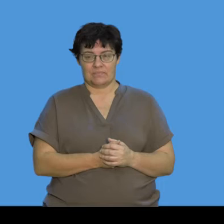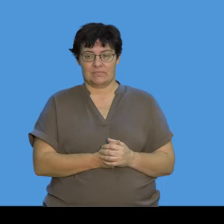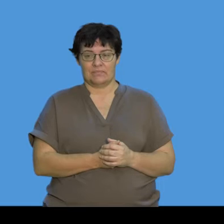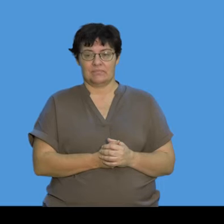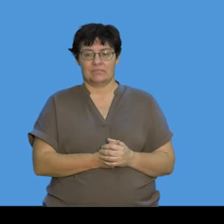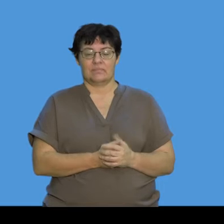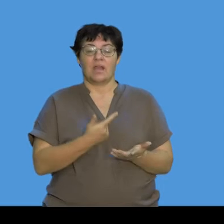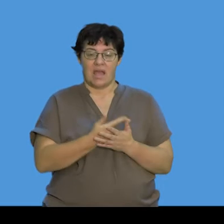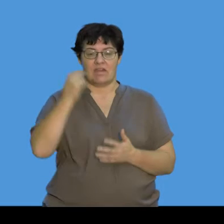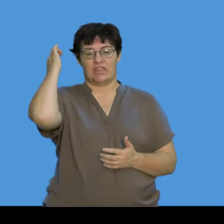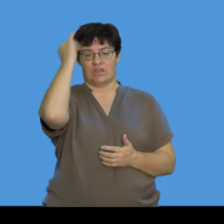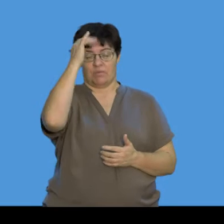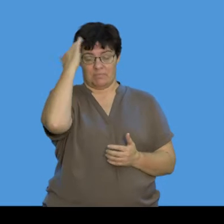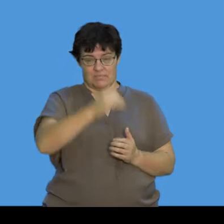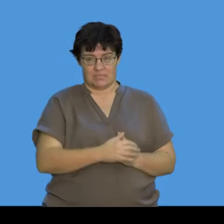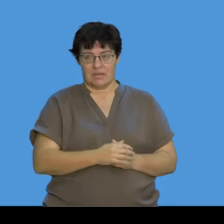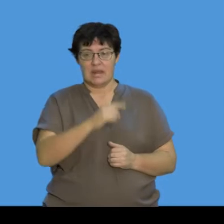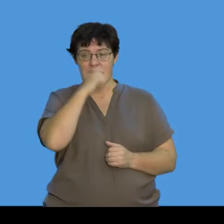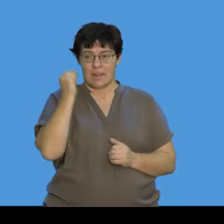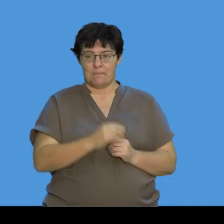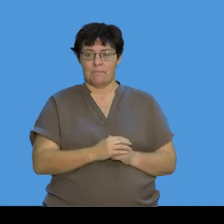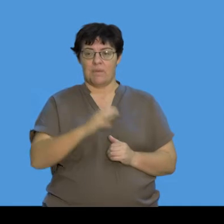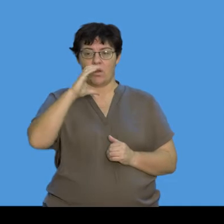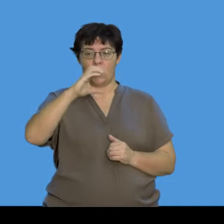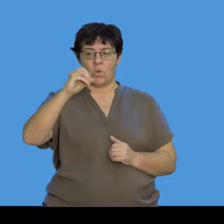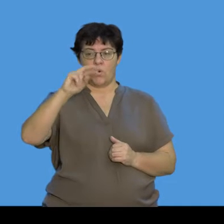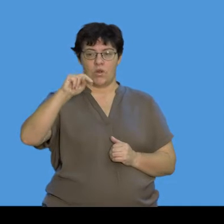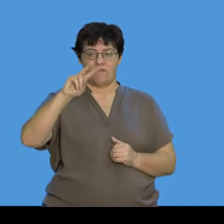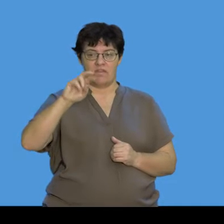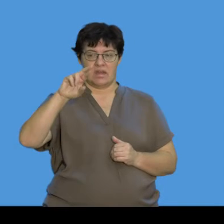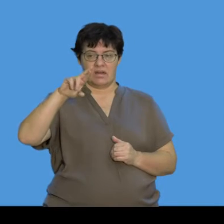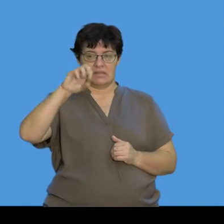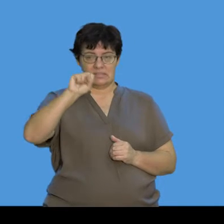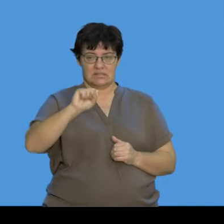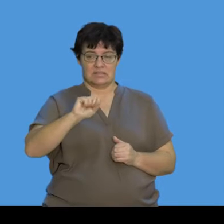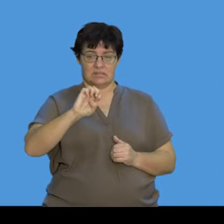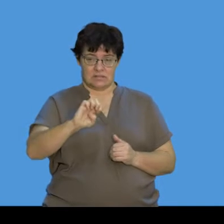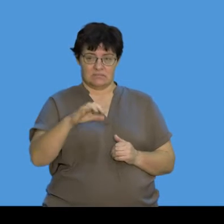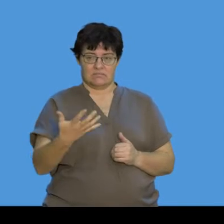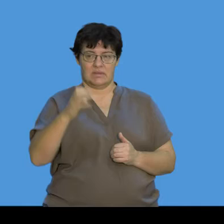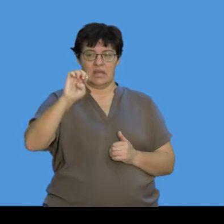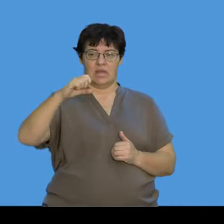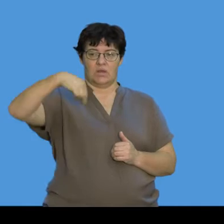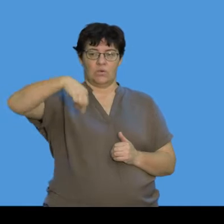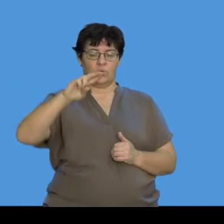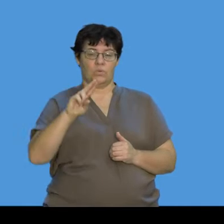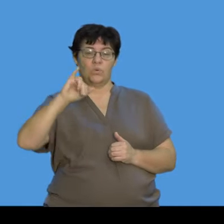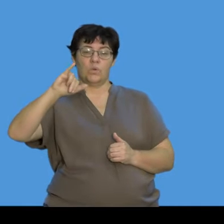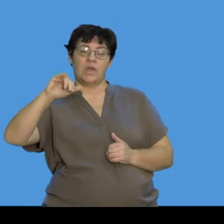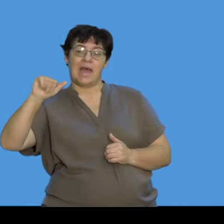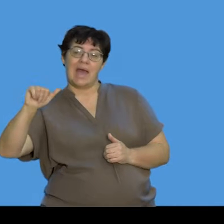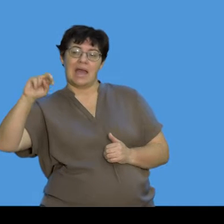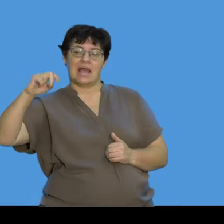we have a theorem which is called the converse equiangular theorem, which states that if